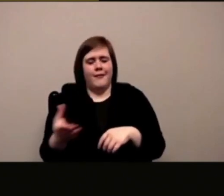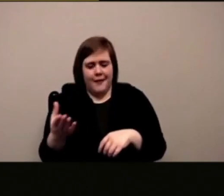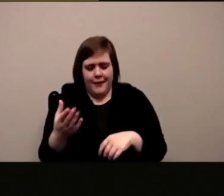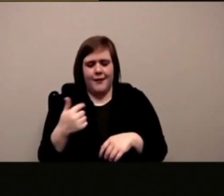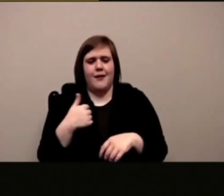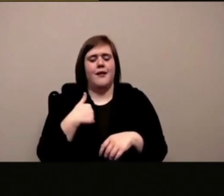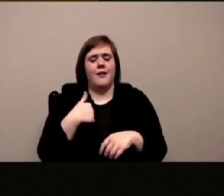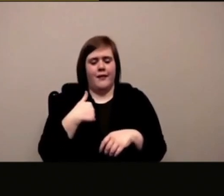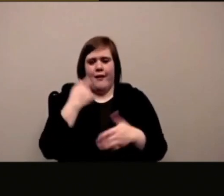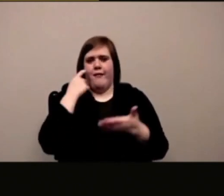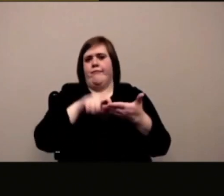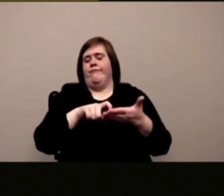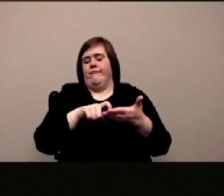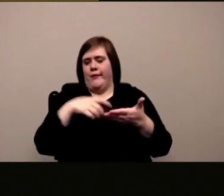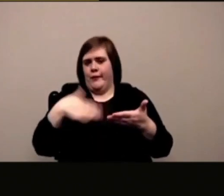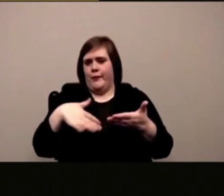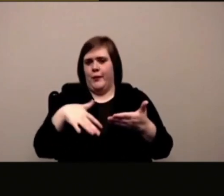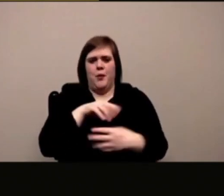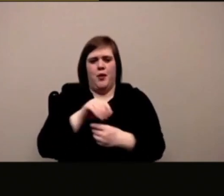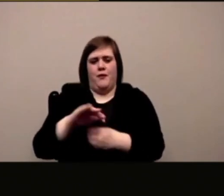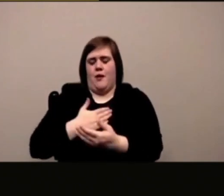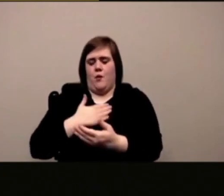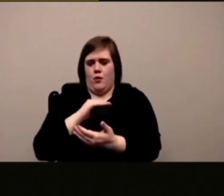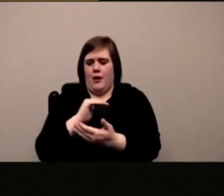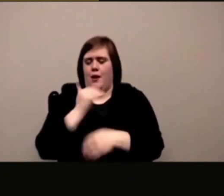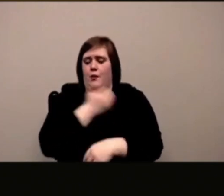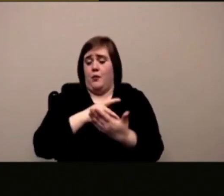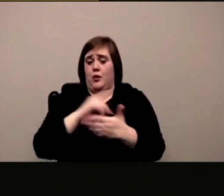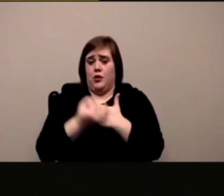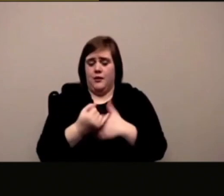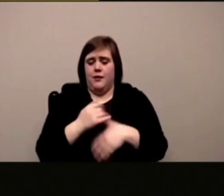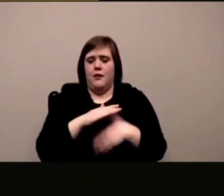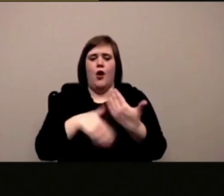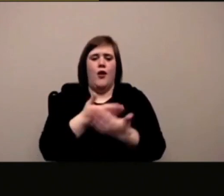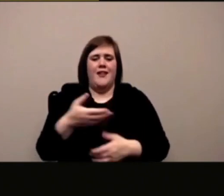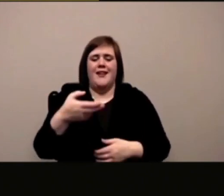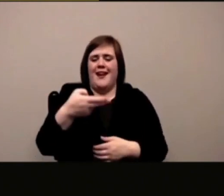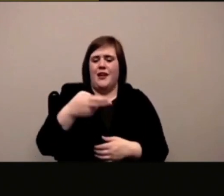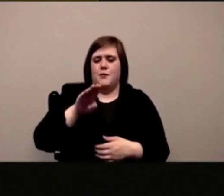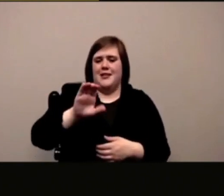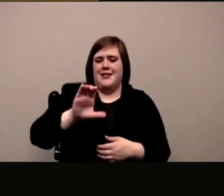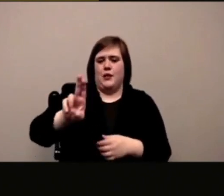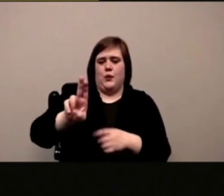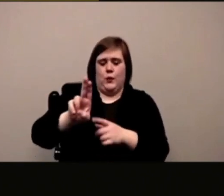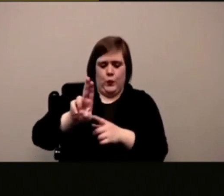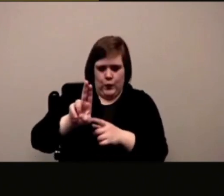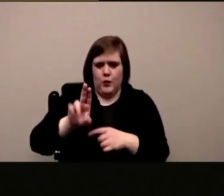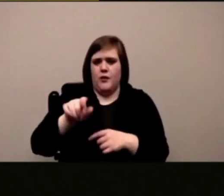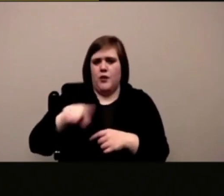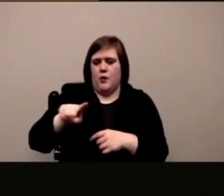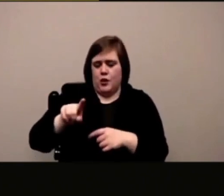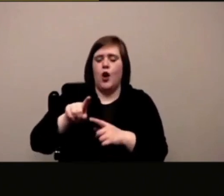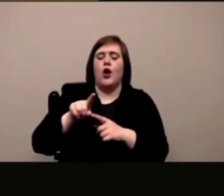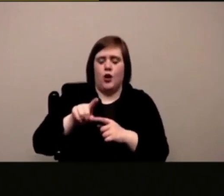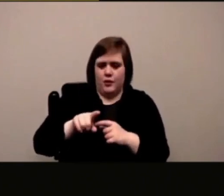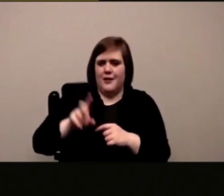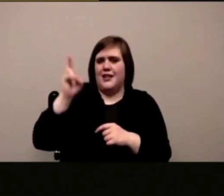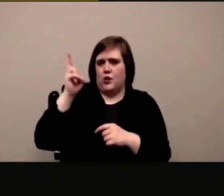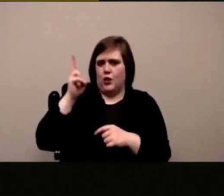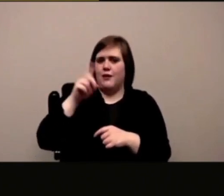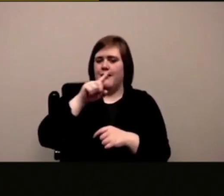of our project-based unit. So again, Coding with Culture is about all things HBCUs, which are historically Black colleges and